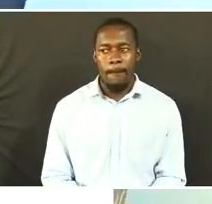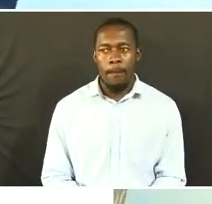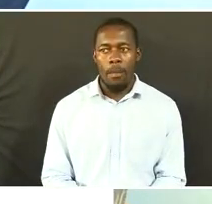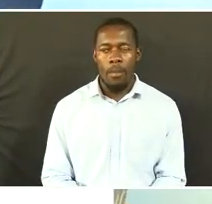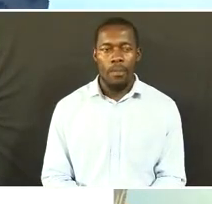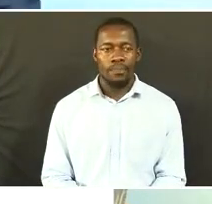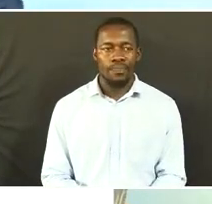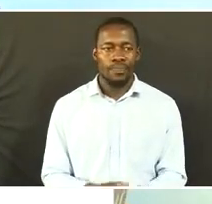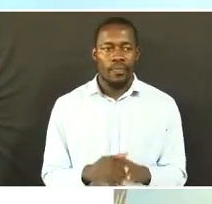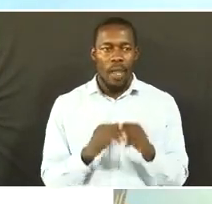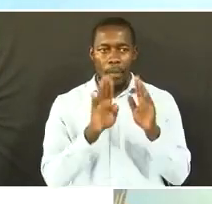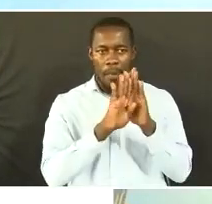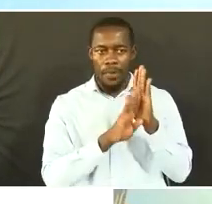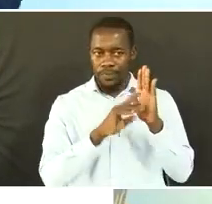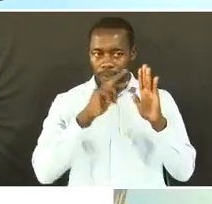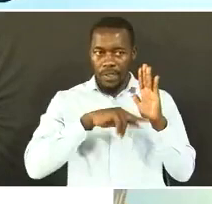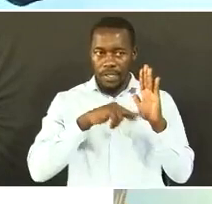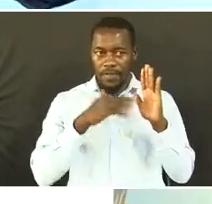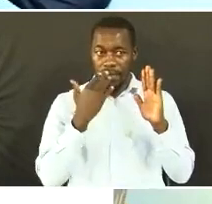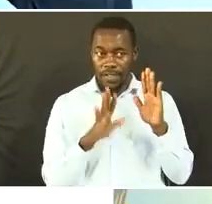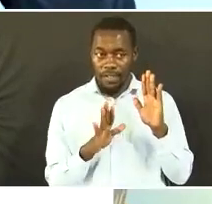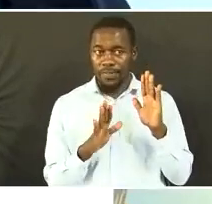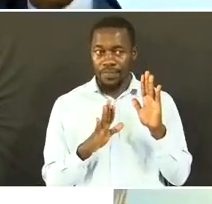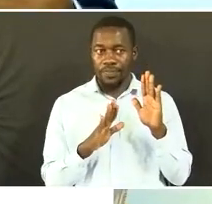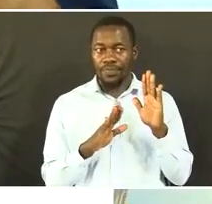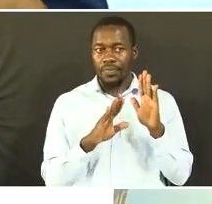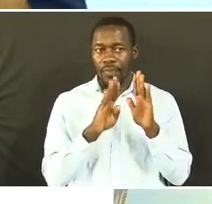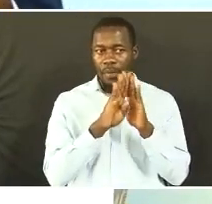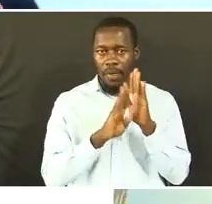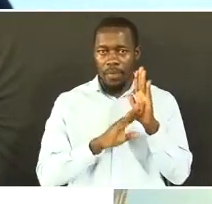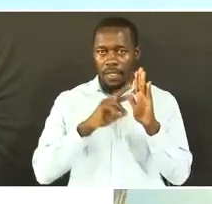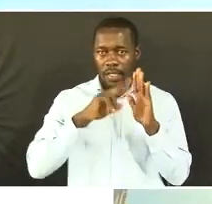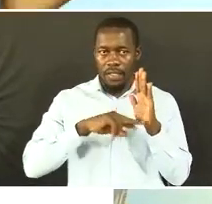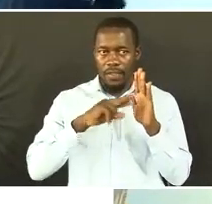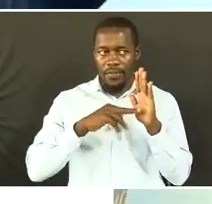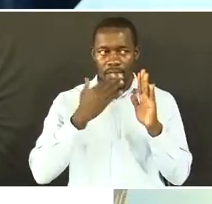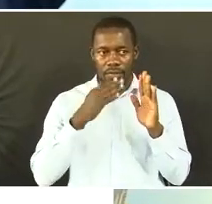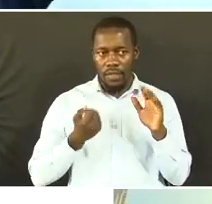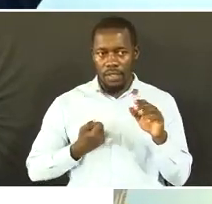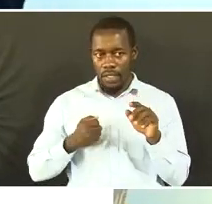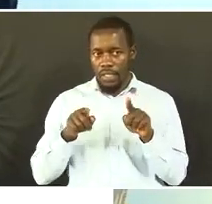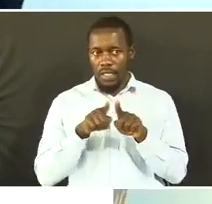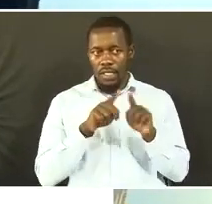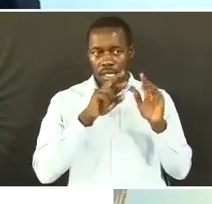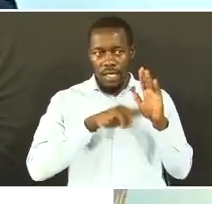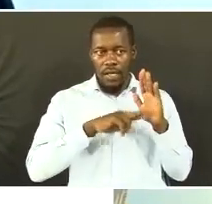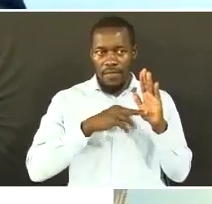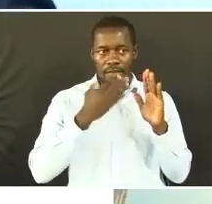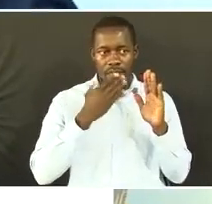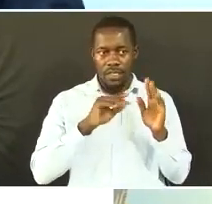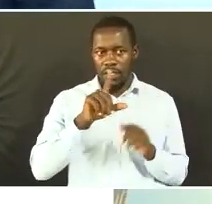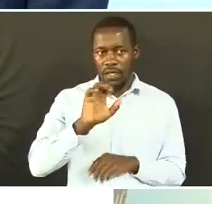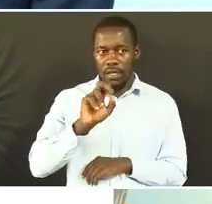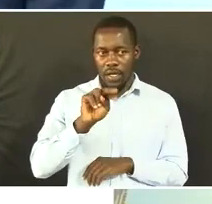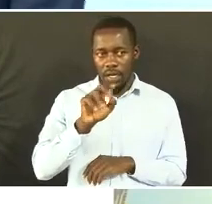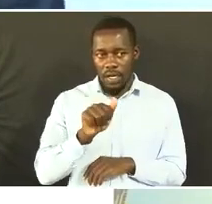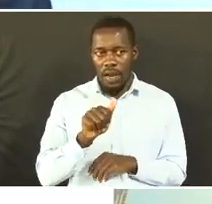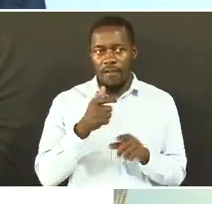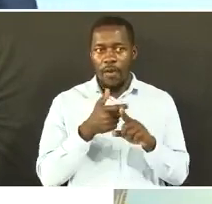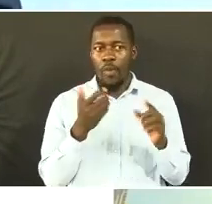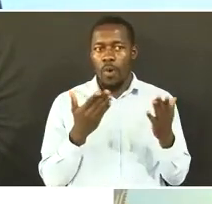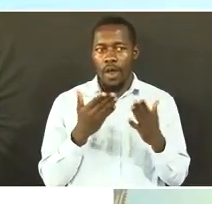And our text has been read to us ably by my sister Lena from